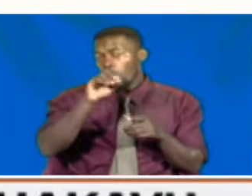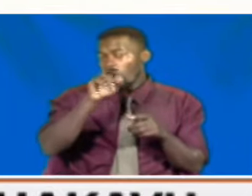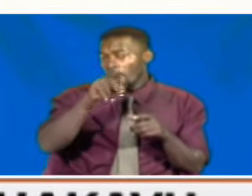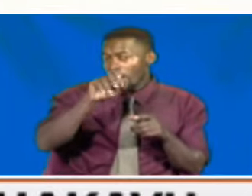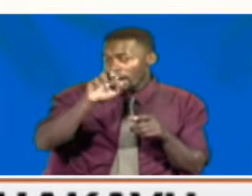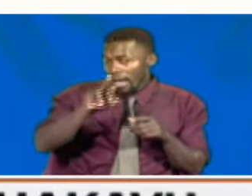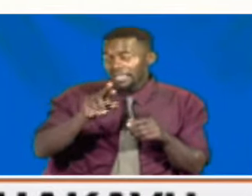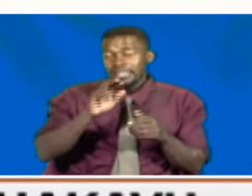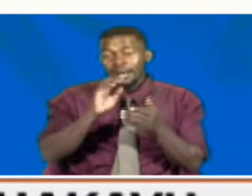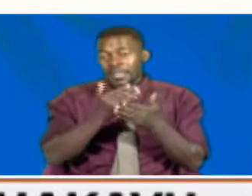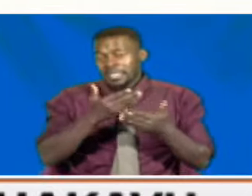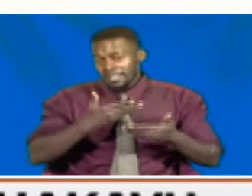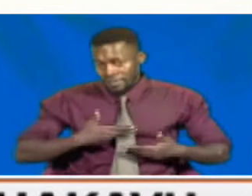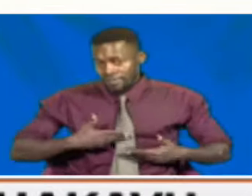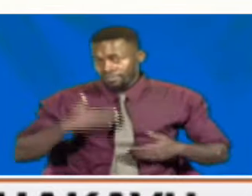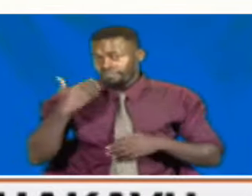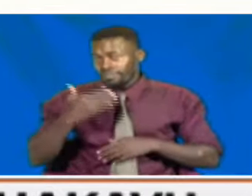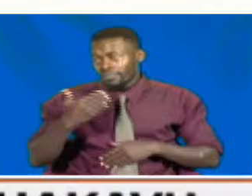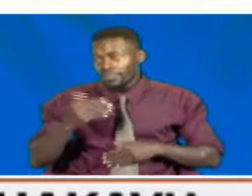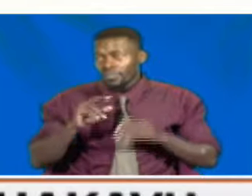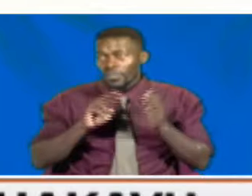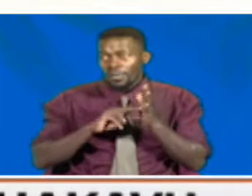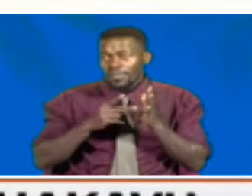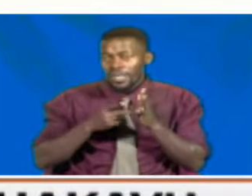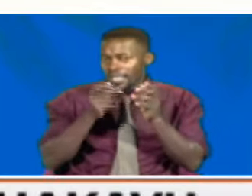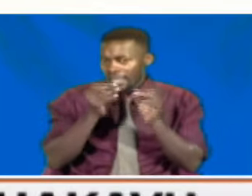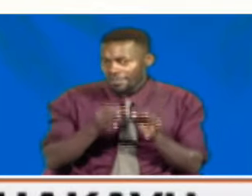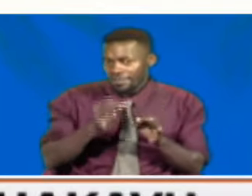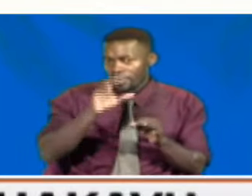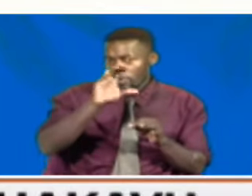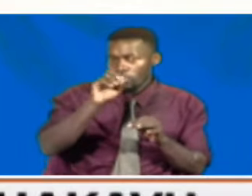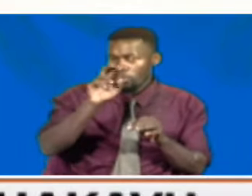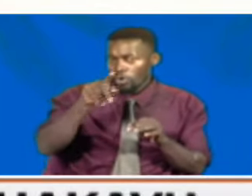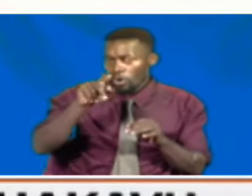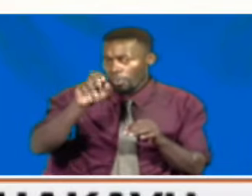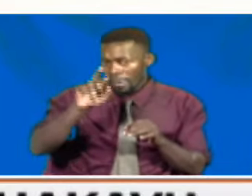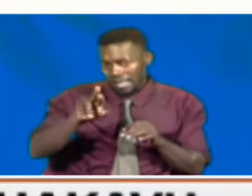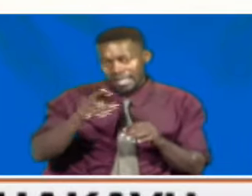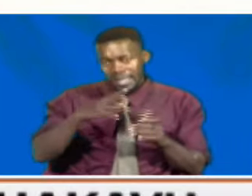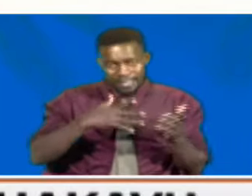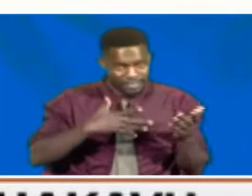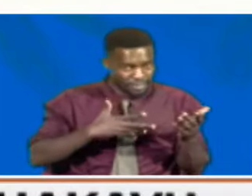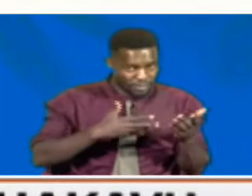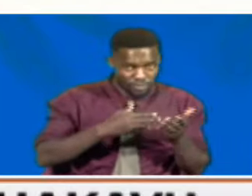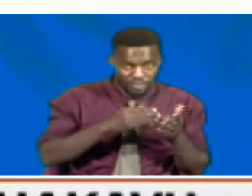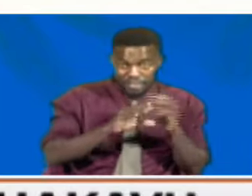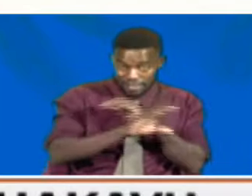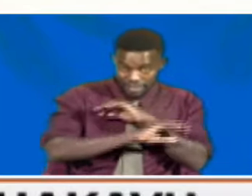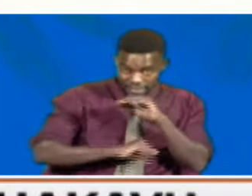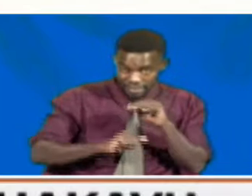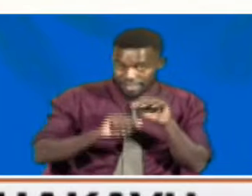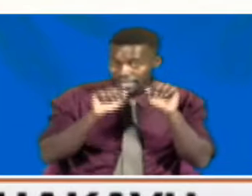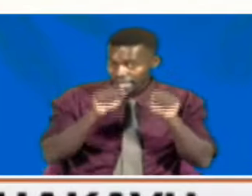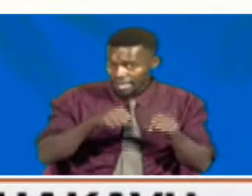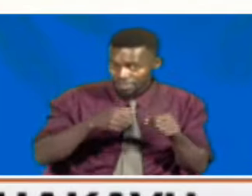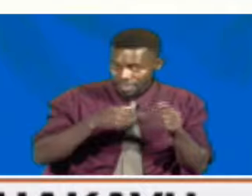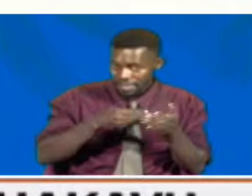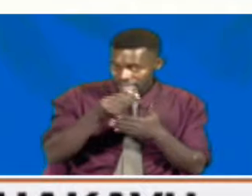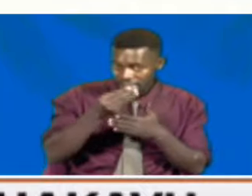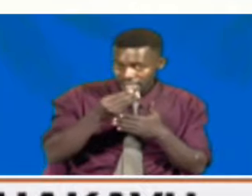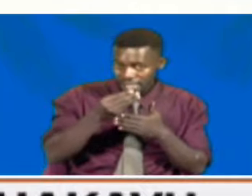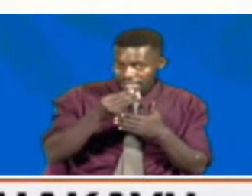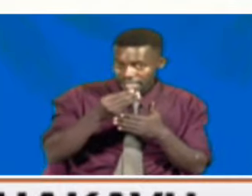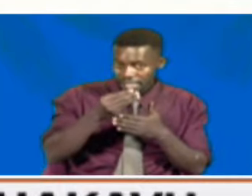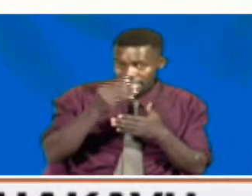time. So if at all copper is stolen, it is usually sold in the black market. It is not something that can be in black and